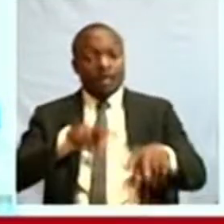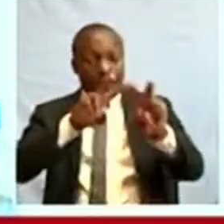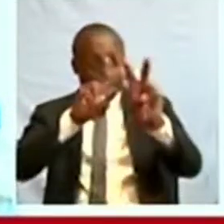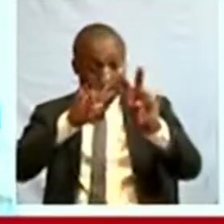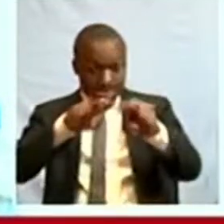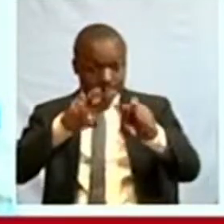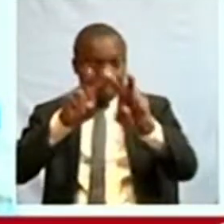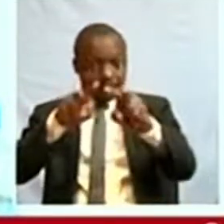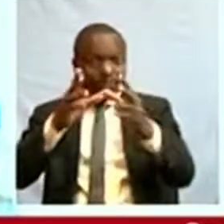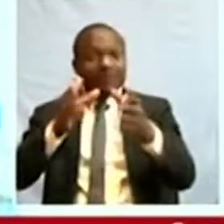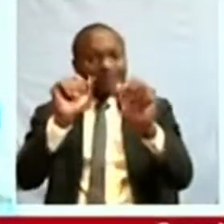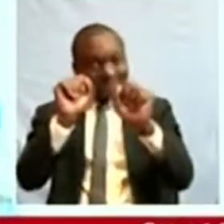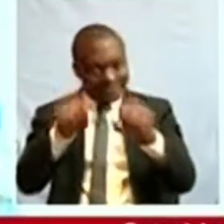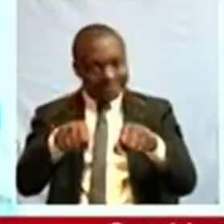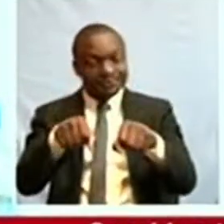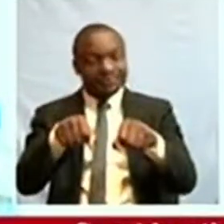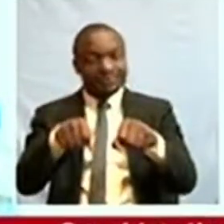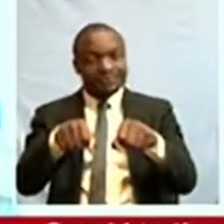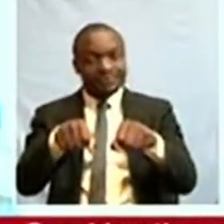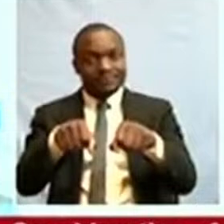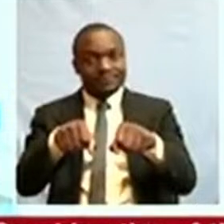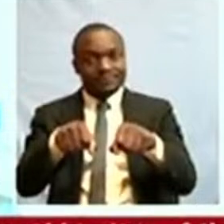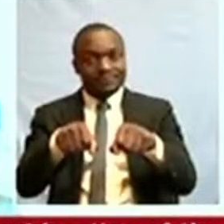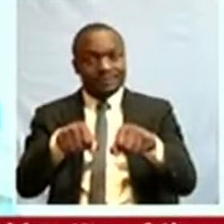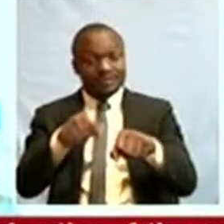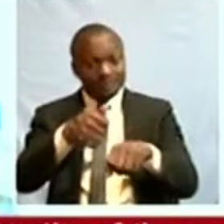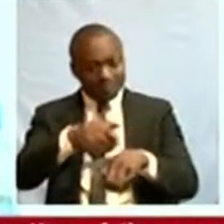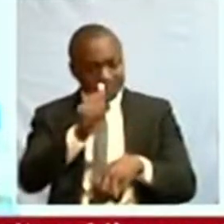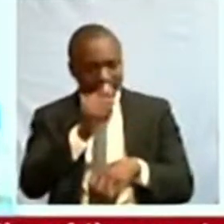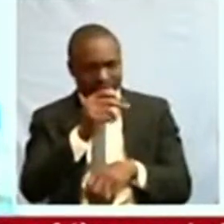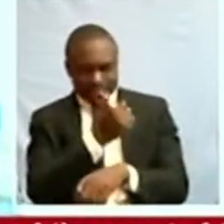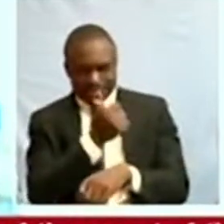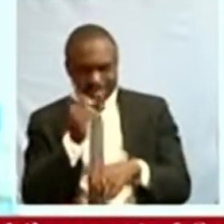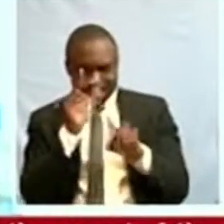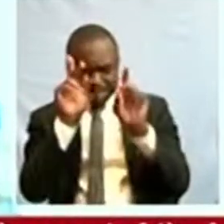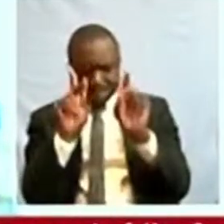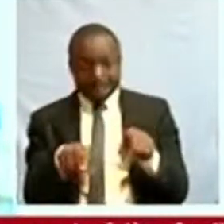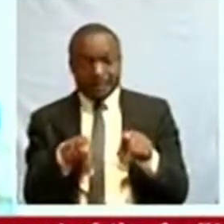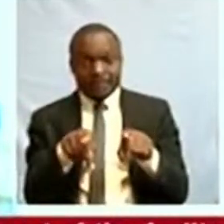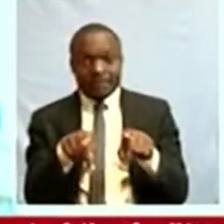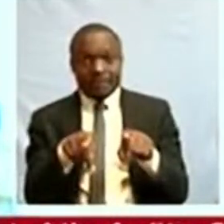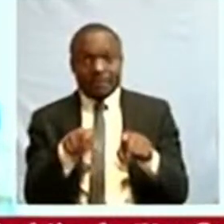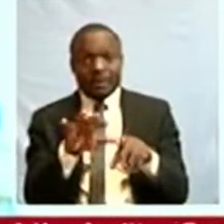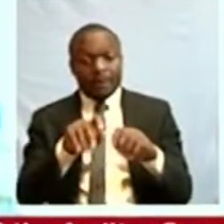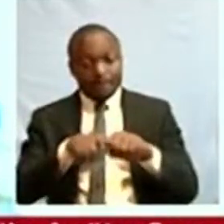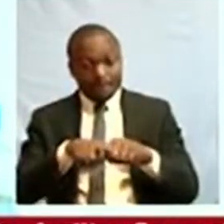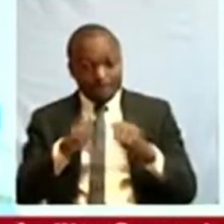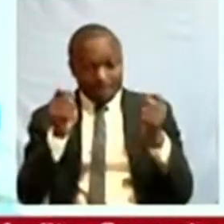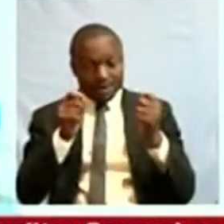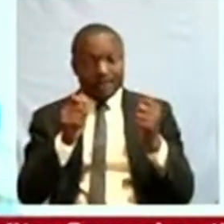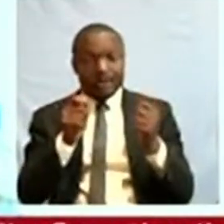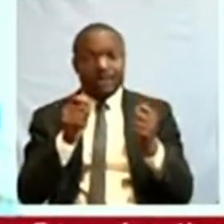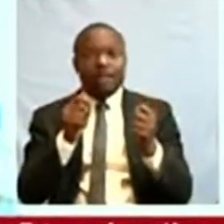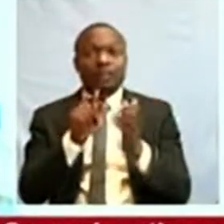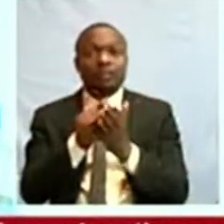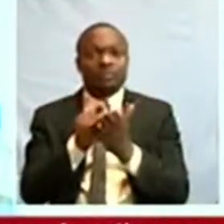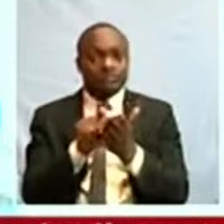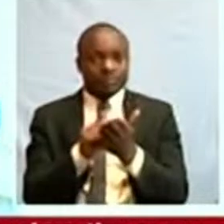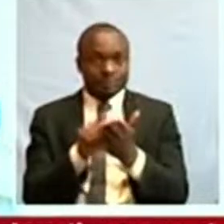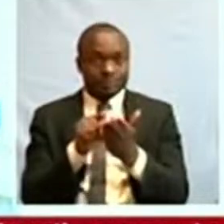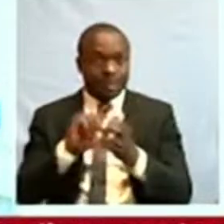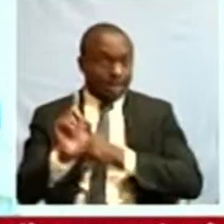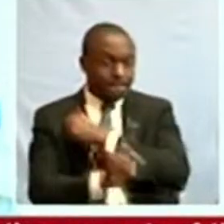may, where satisfied that any person has committed an offense for which the penalty does not